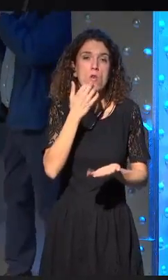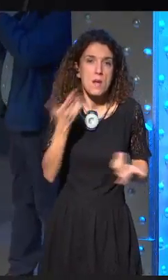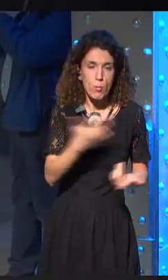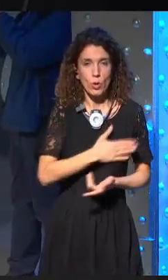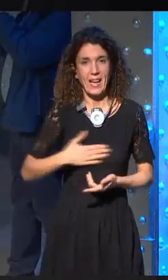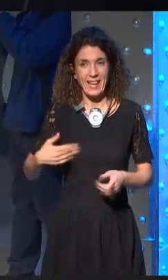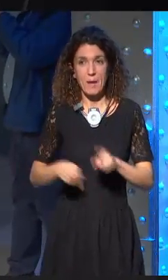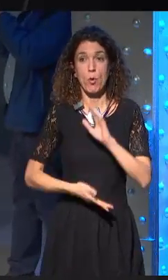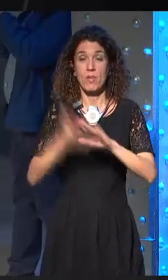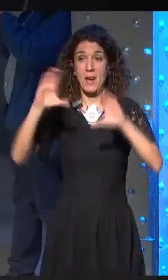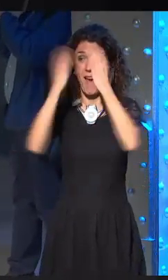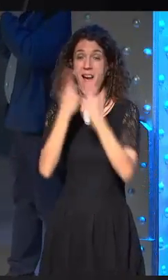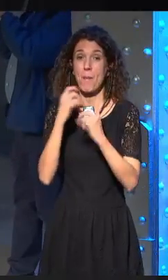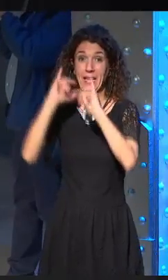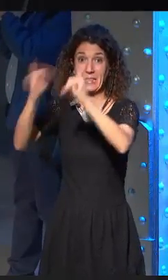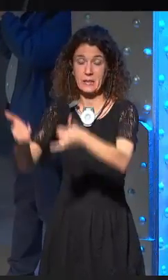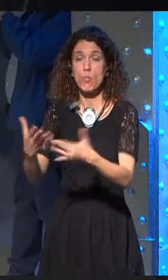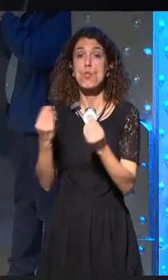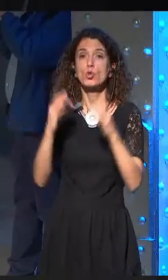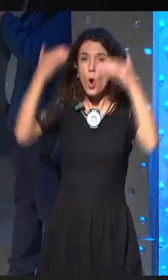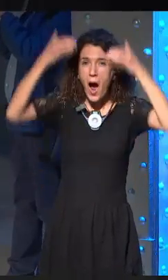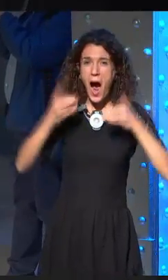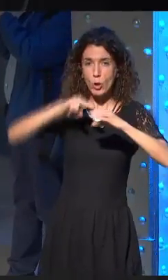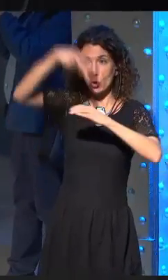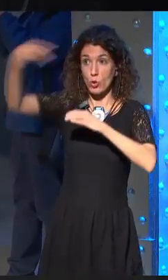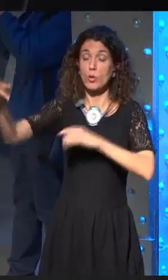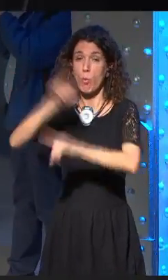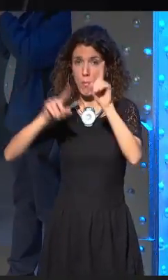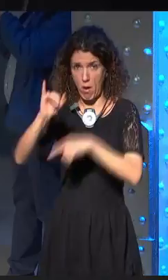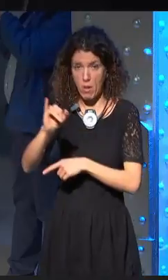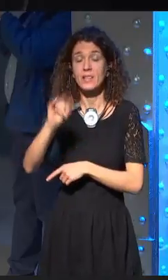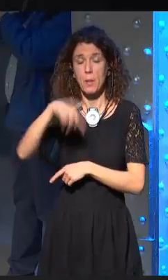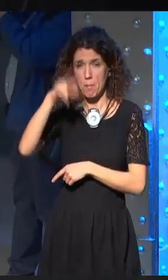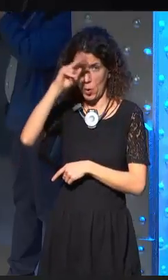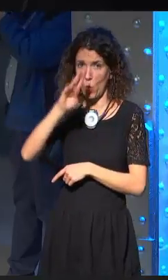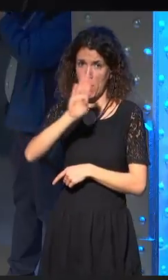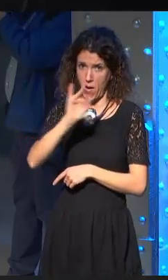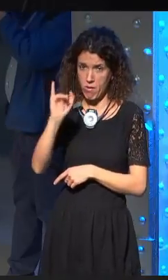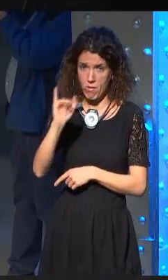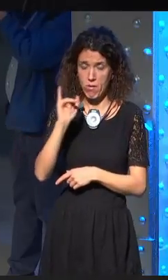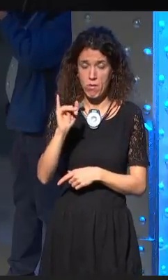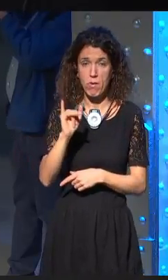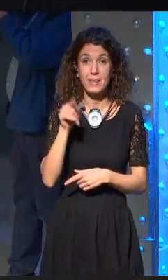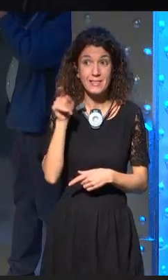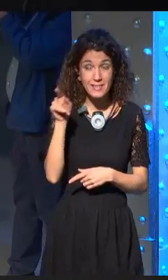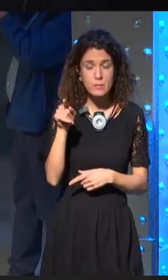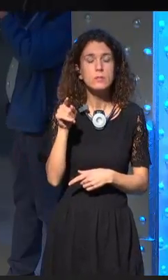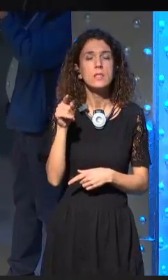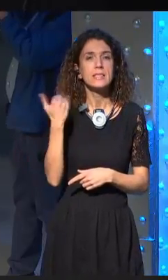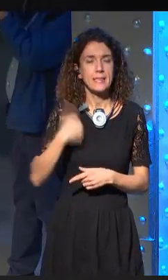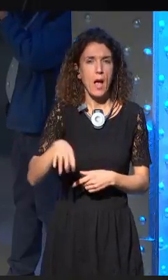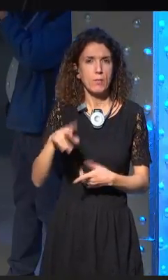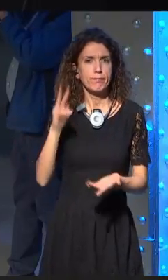see well. And well, interestingly enough, this only happens in men. Now, we fly a lot more men